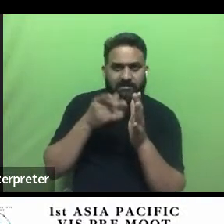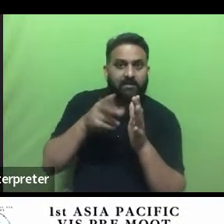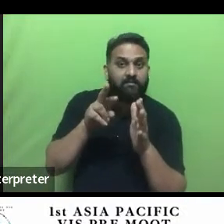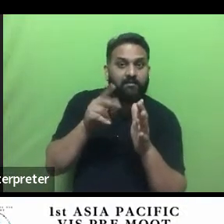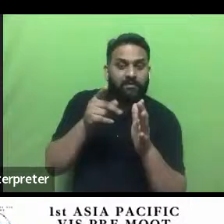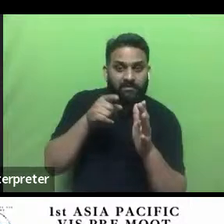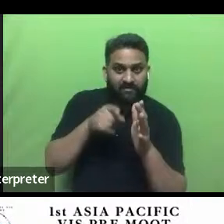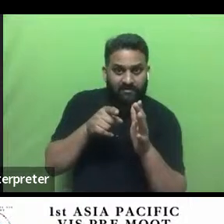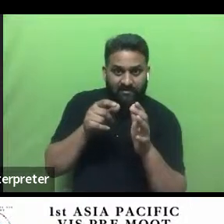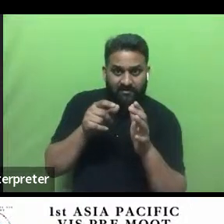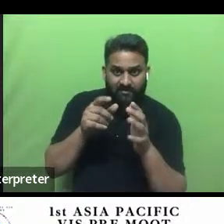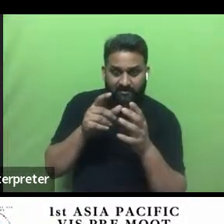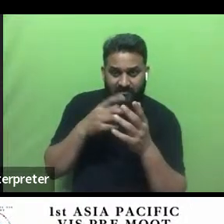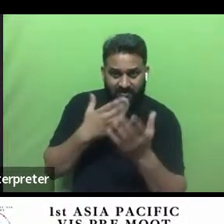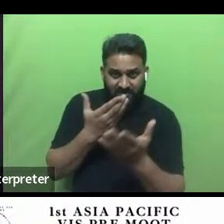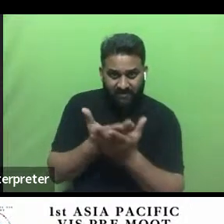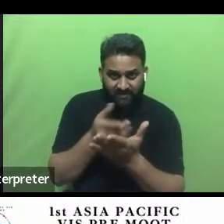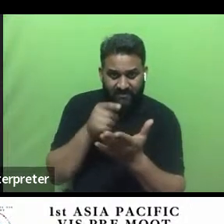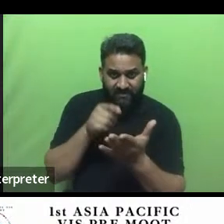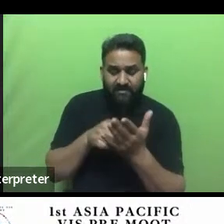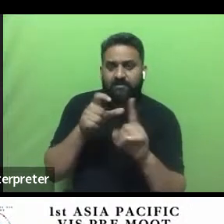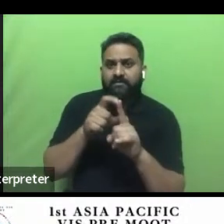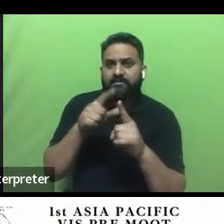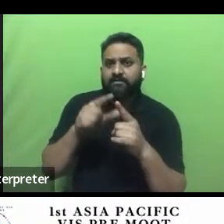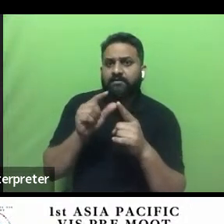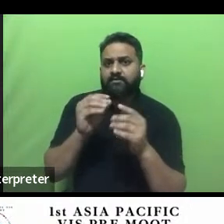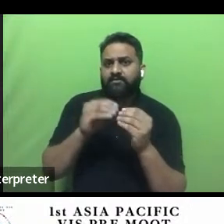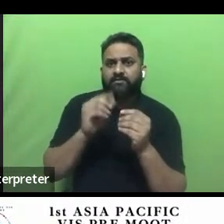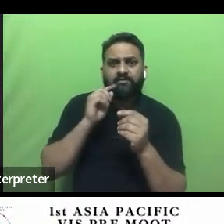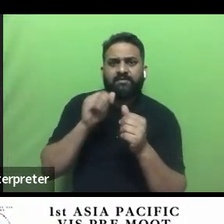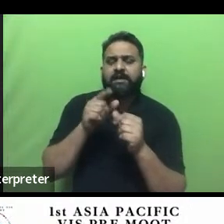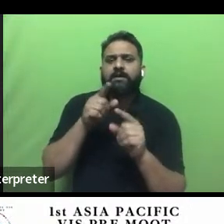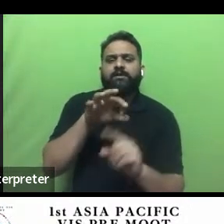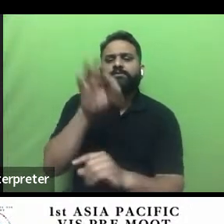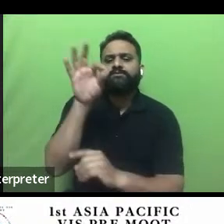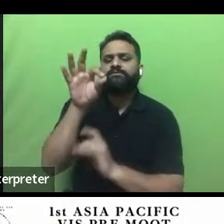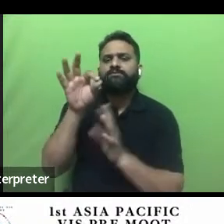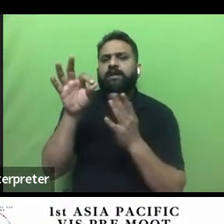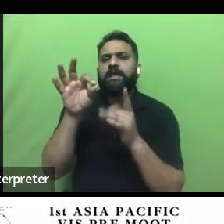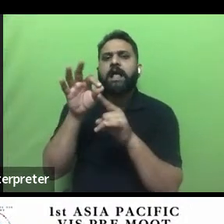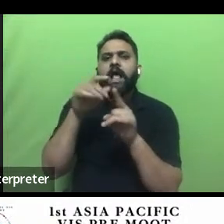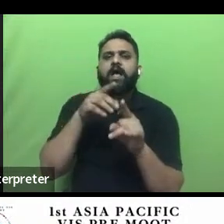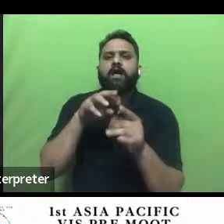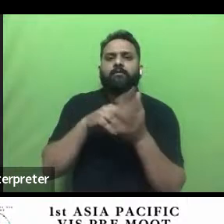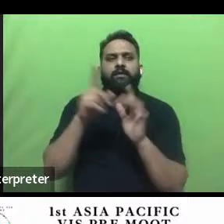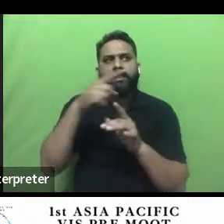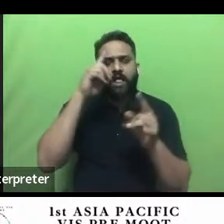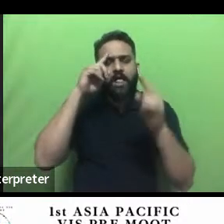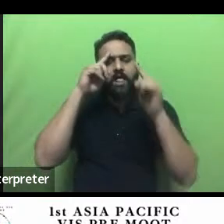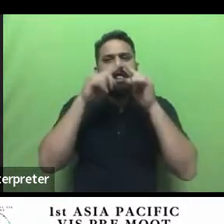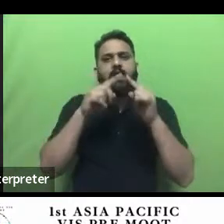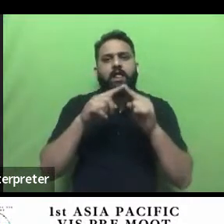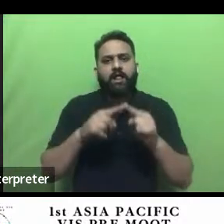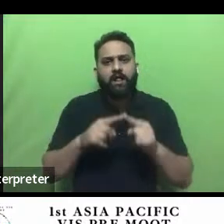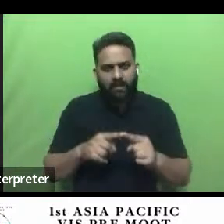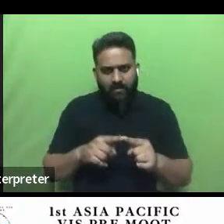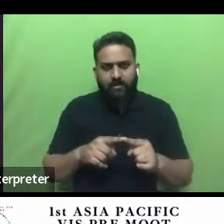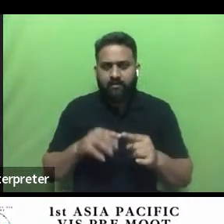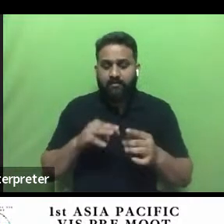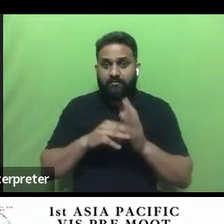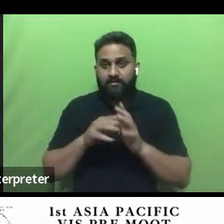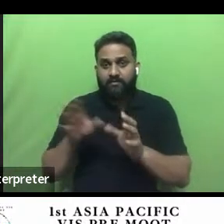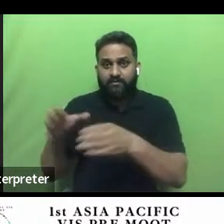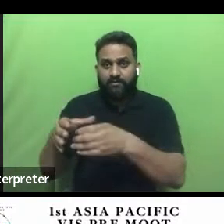the instant proceedings, Danubia was chosen solely because it was a neutral venue and solely to ensure that the parties do